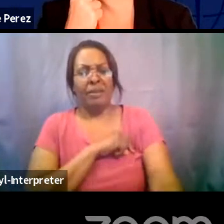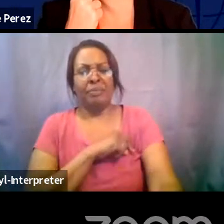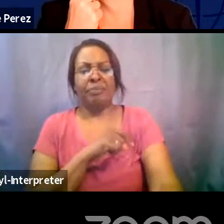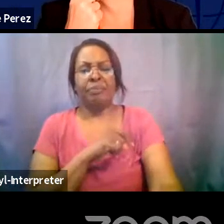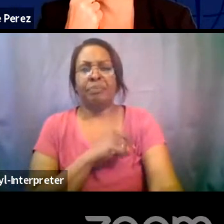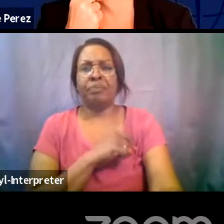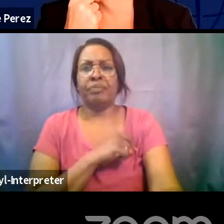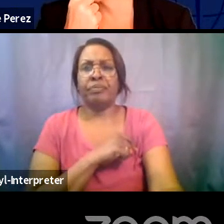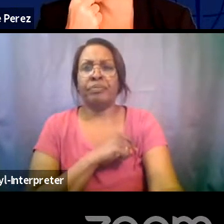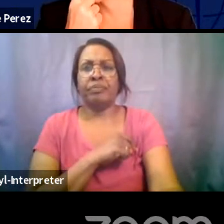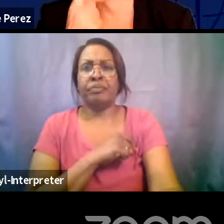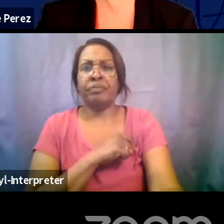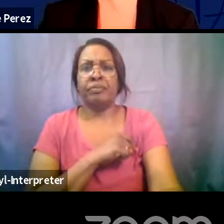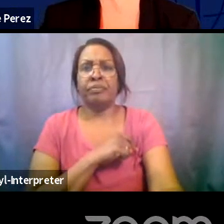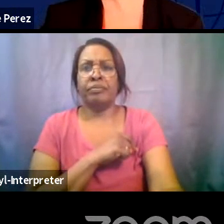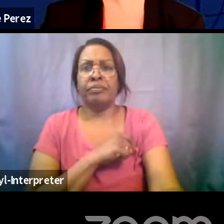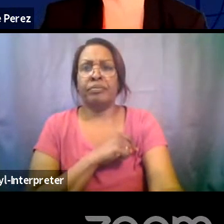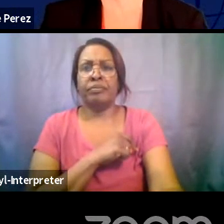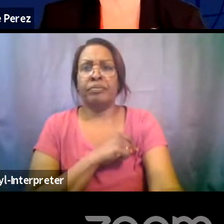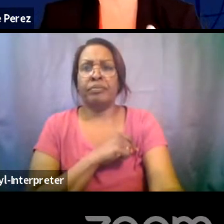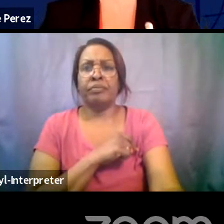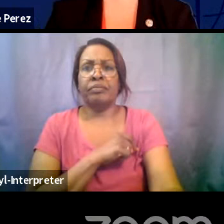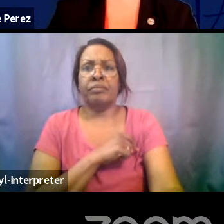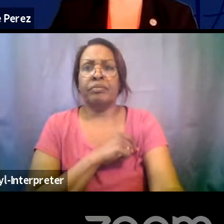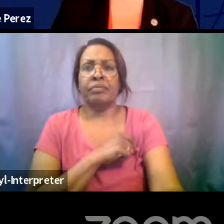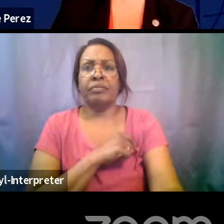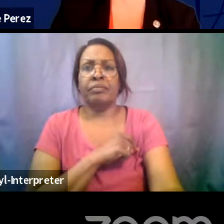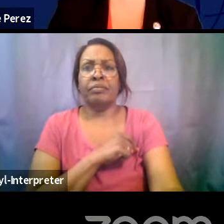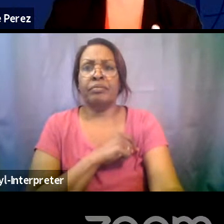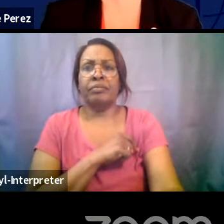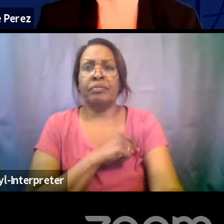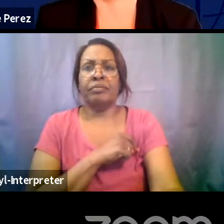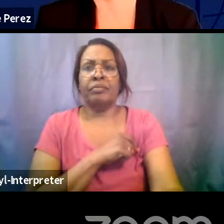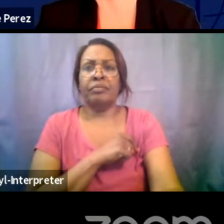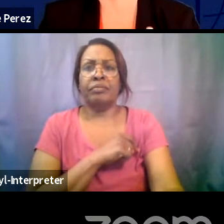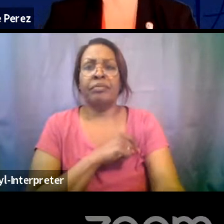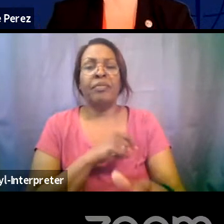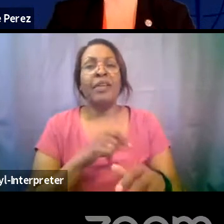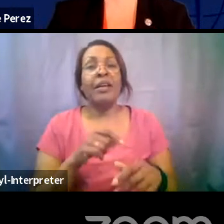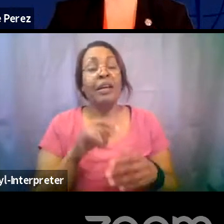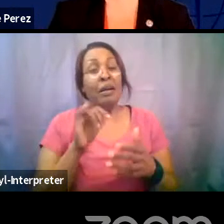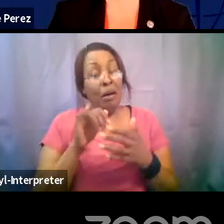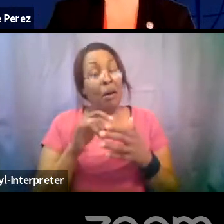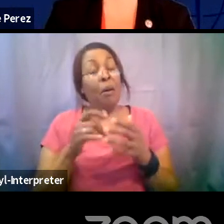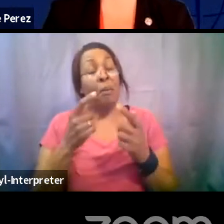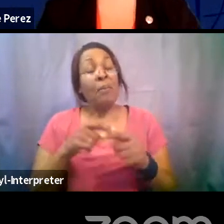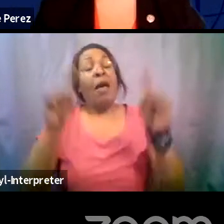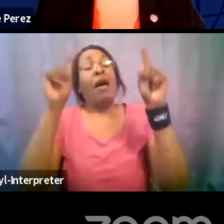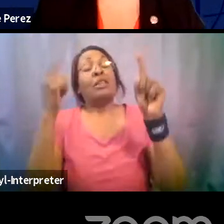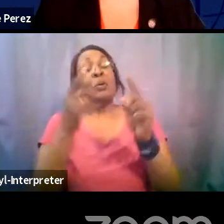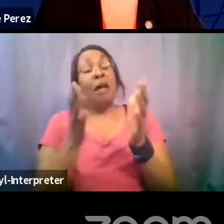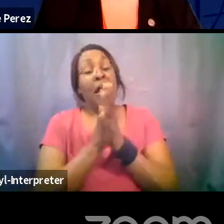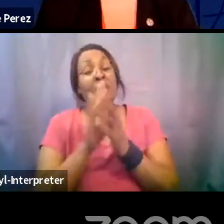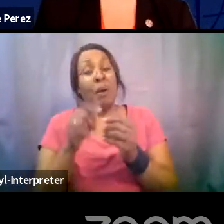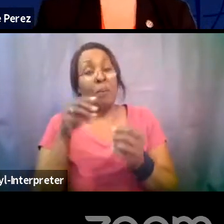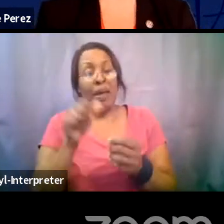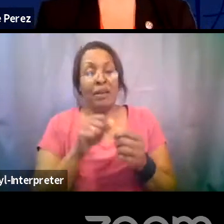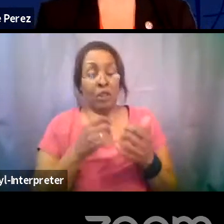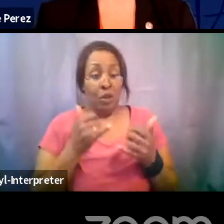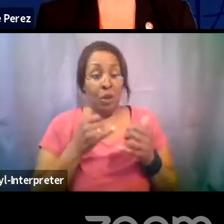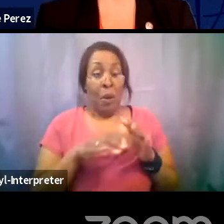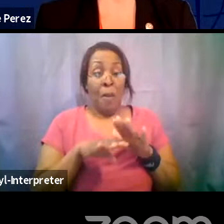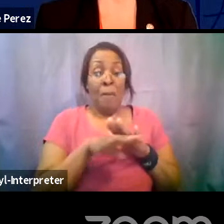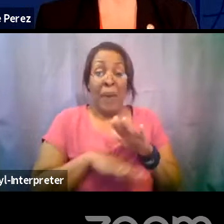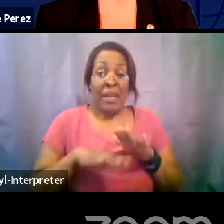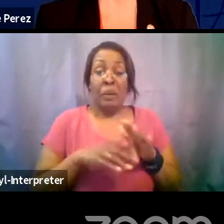great question. In fact, I'm surprised it took this long to ask about pay. Usually that's a top one. So currently the base pay for